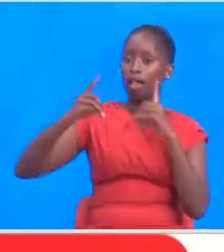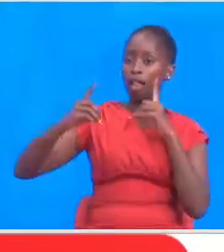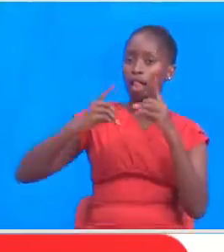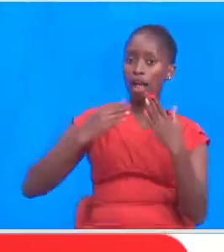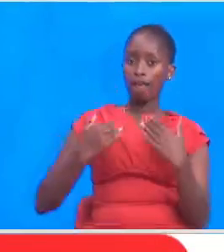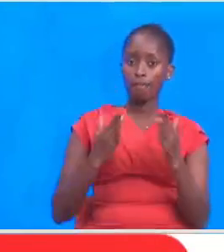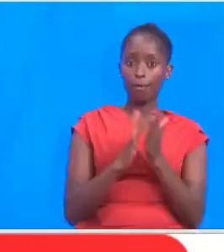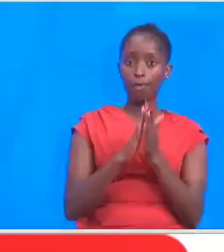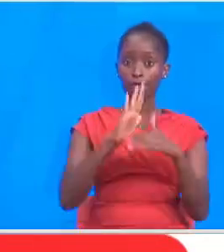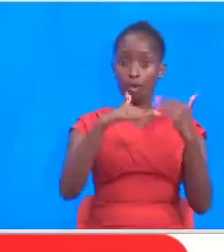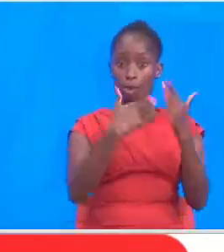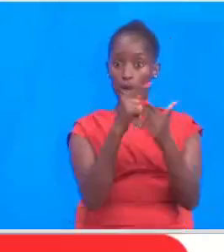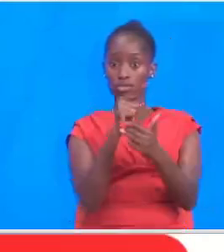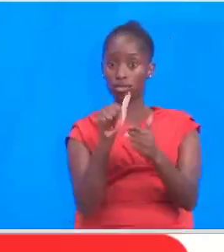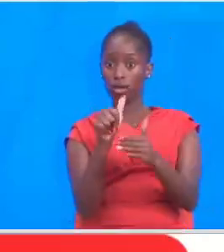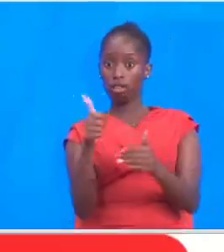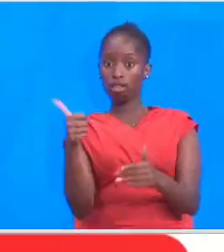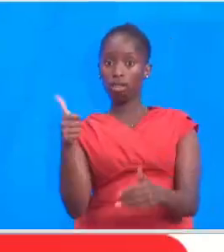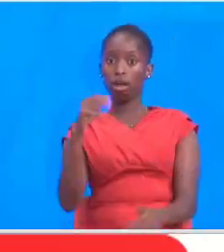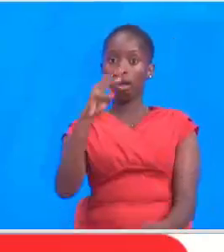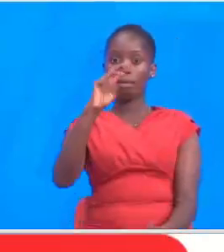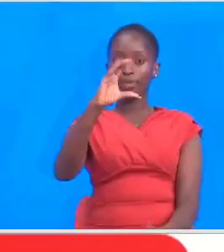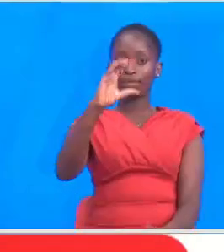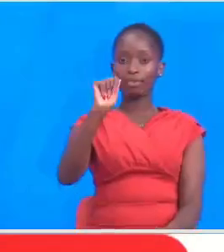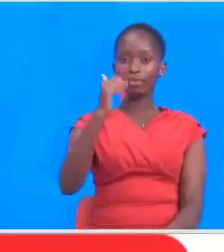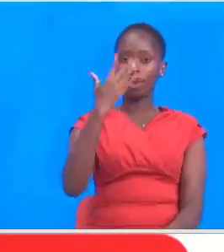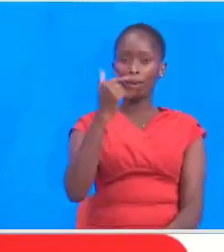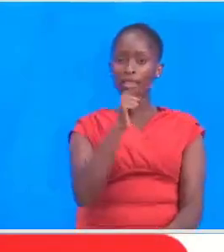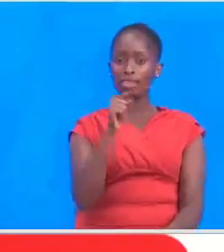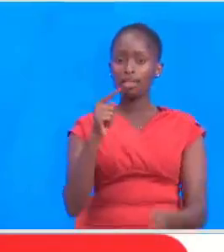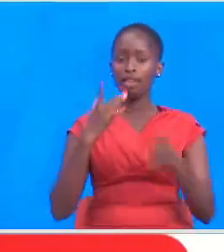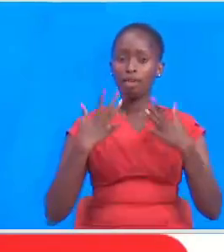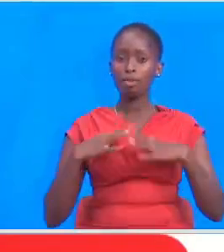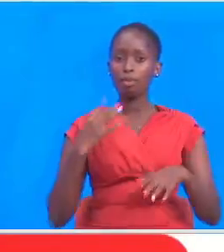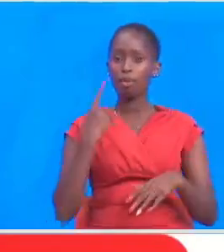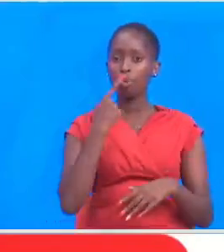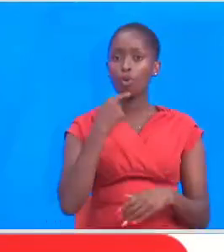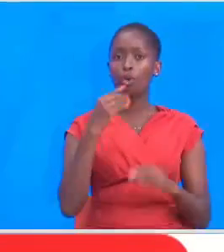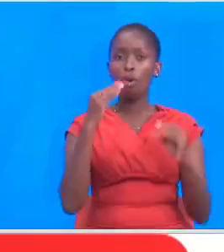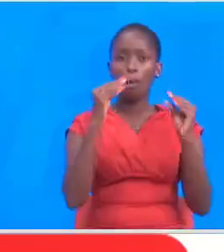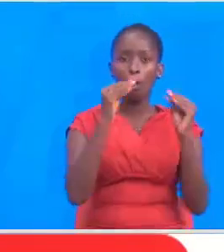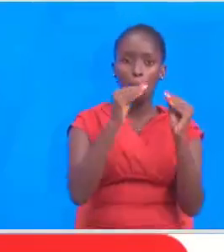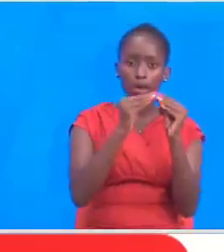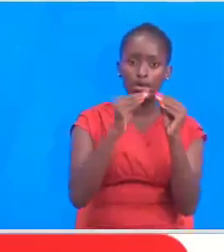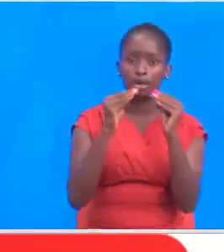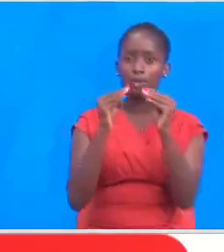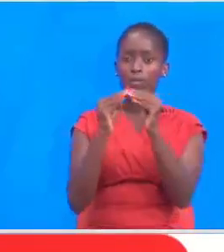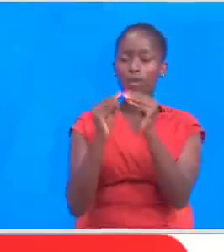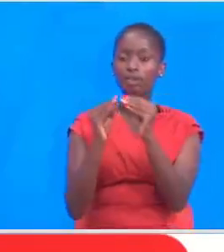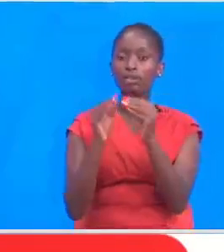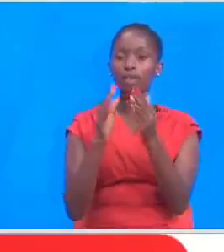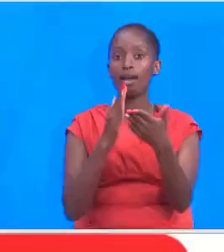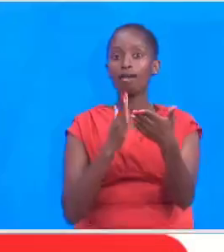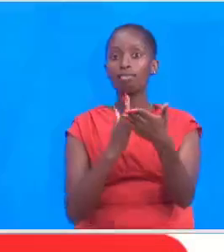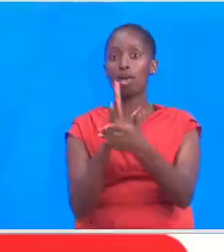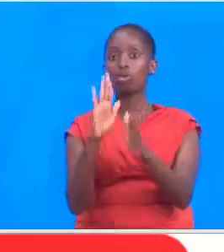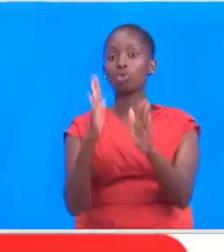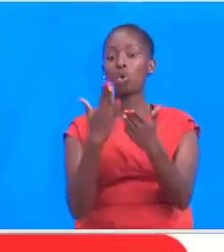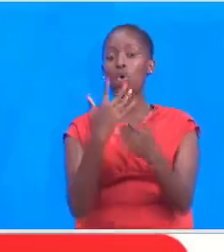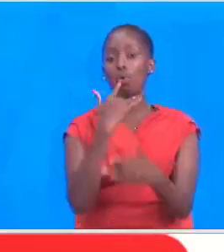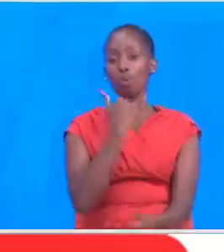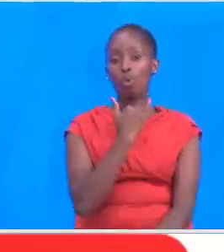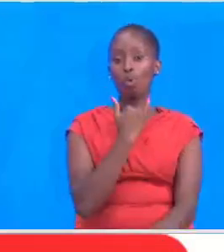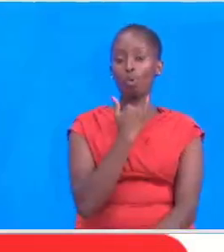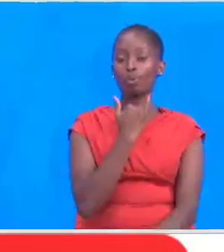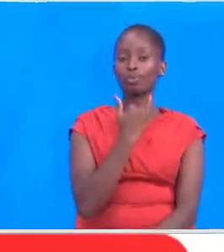the MCS, because these are the real devolution. These are the people that are meeting people right on the ground, unlike us,